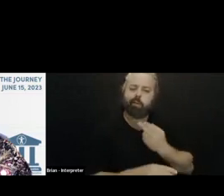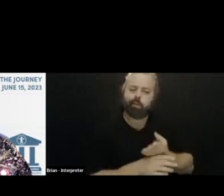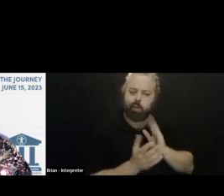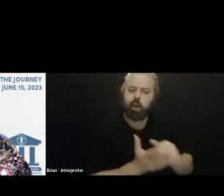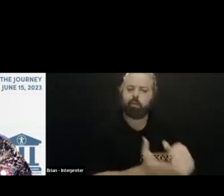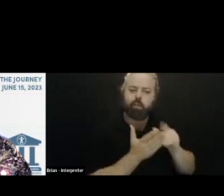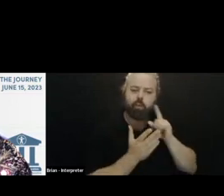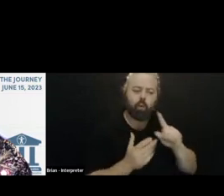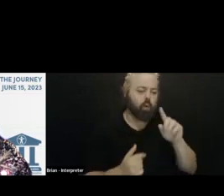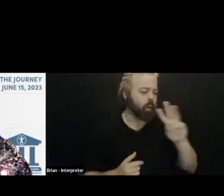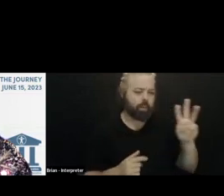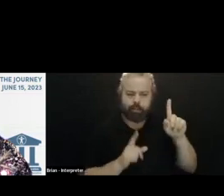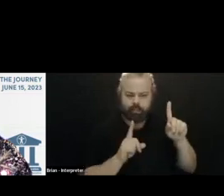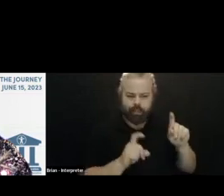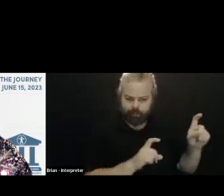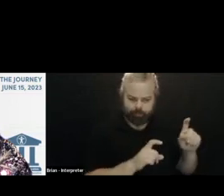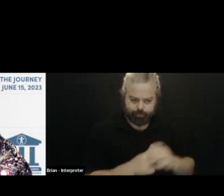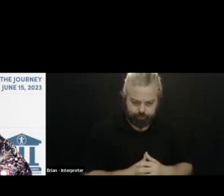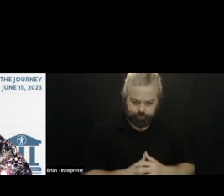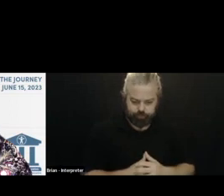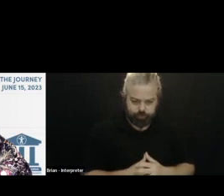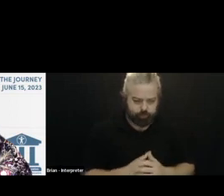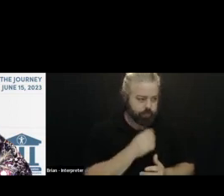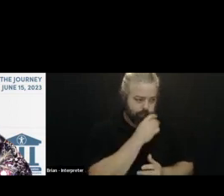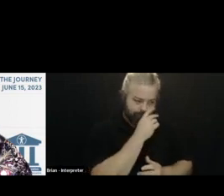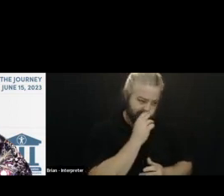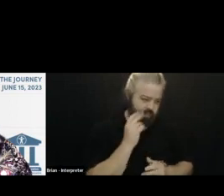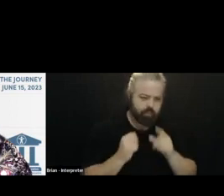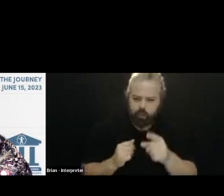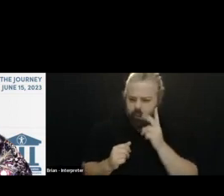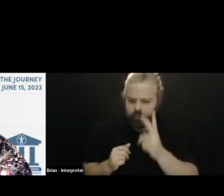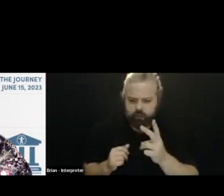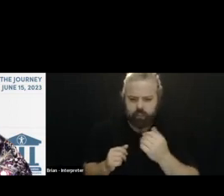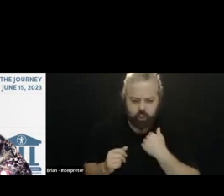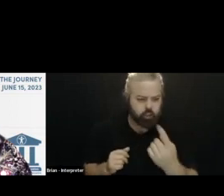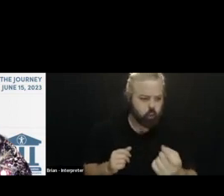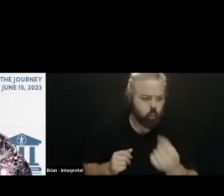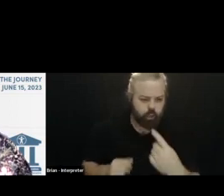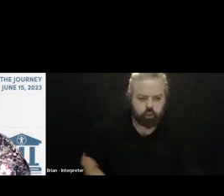testing on websites. I do see a question in